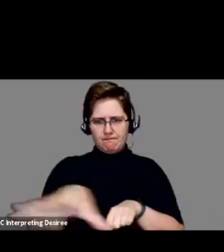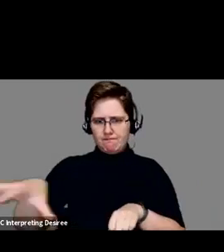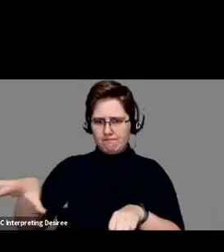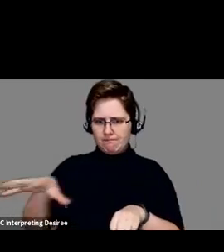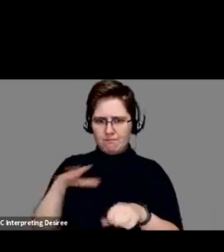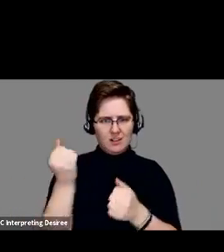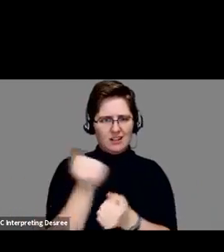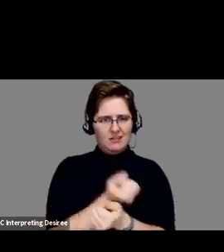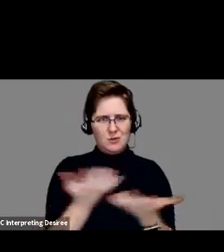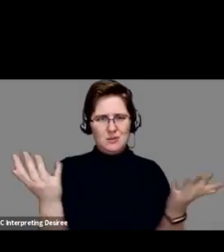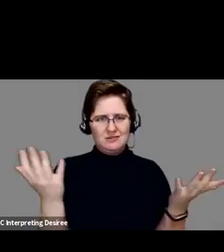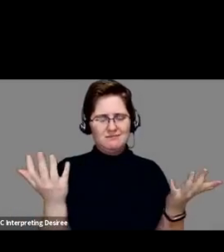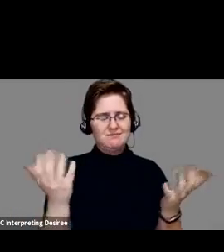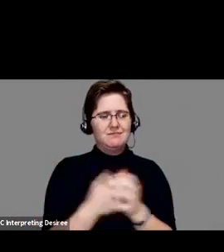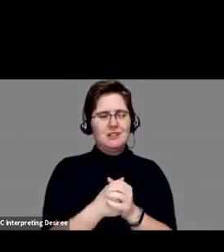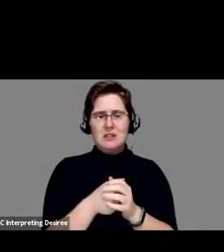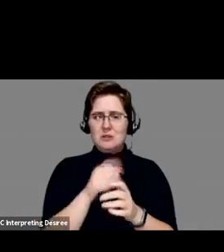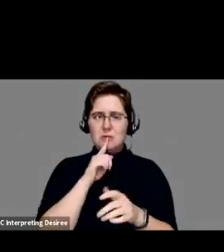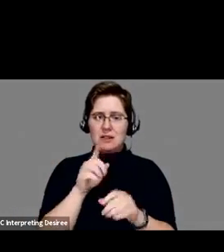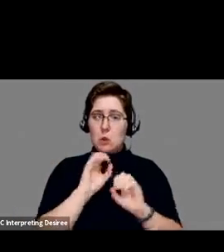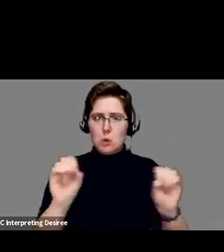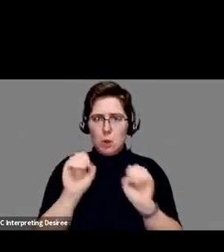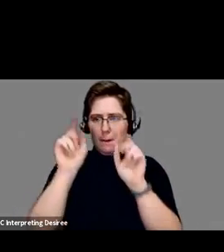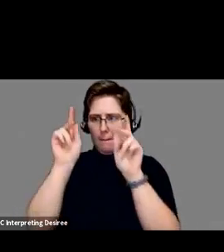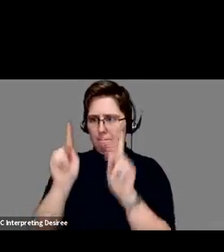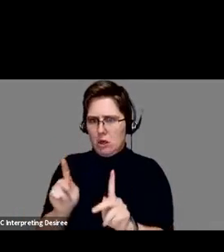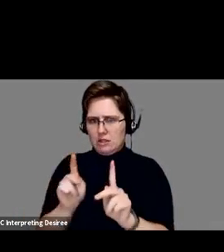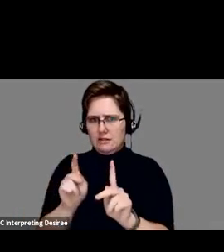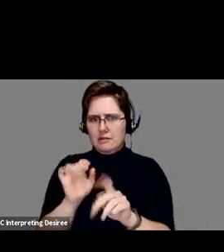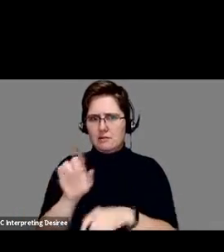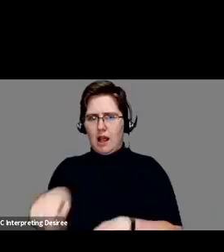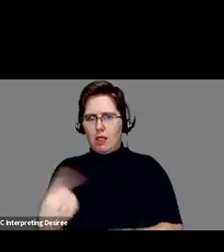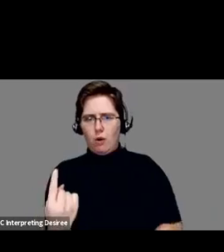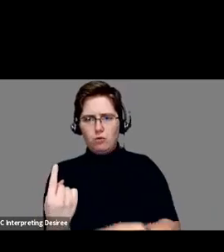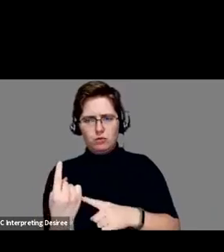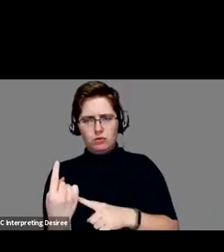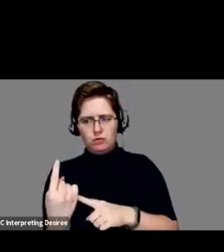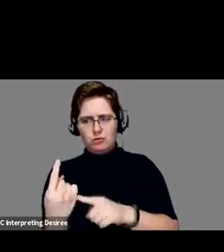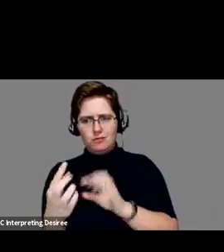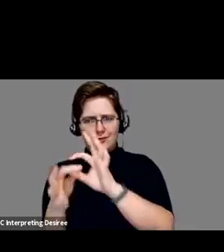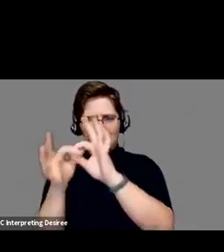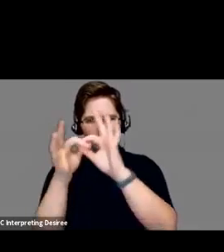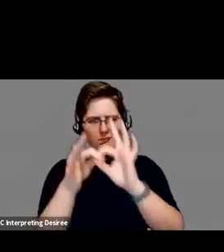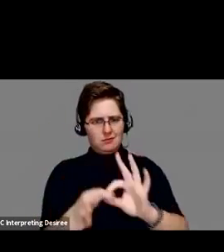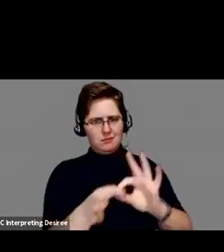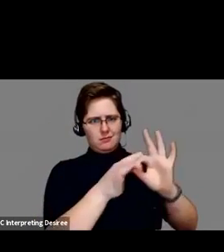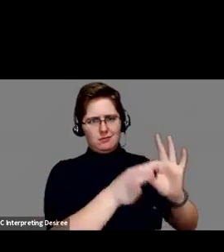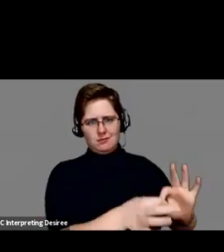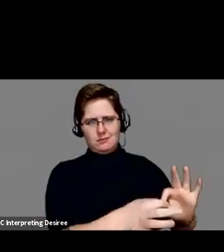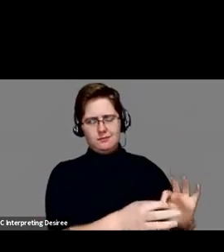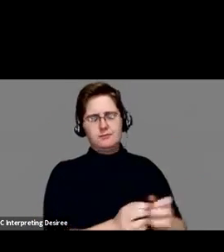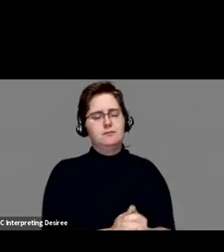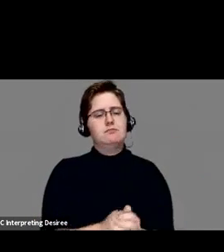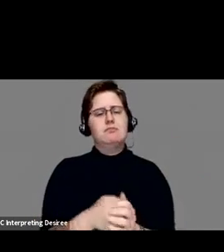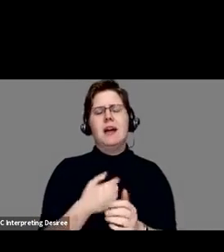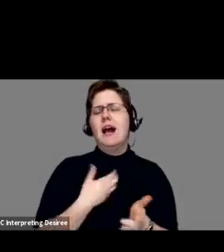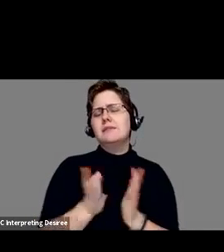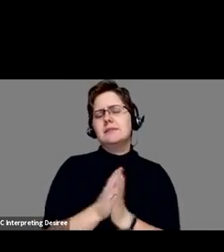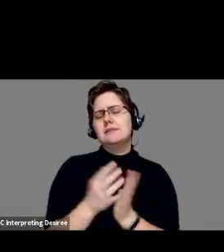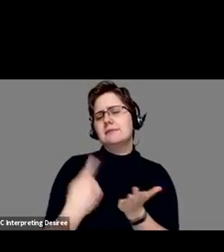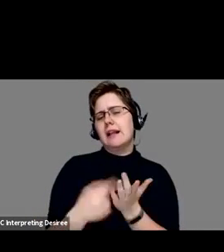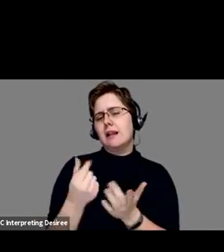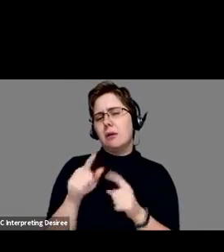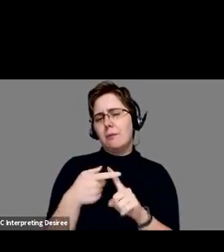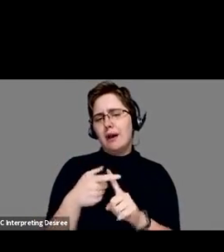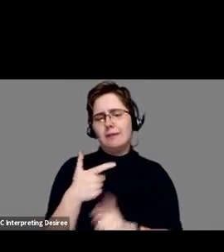So that really no man or no person is really an island. I was asked to talk a little bit about